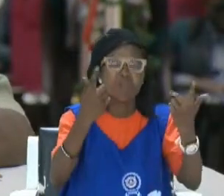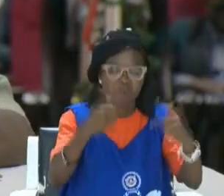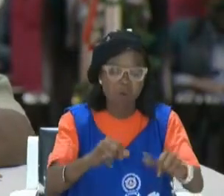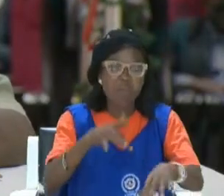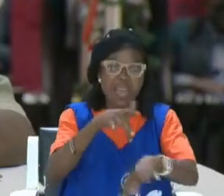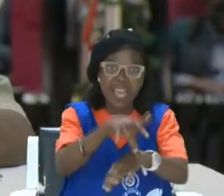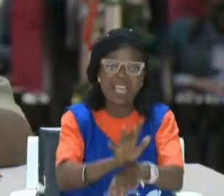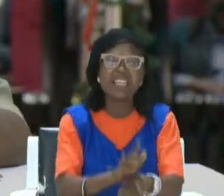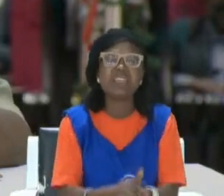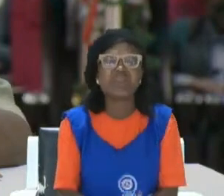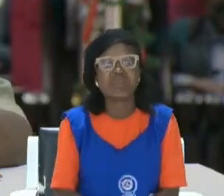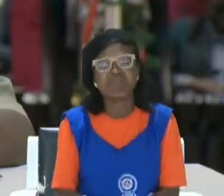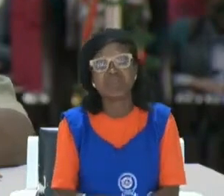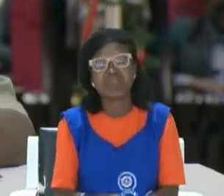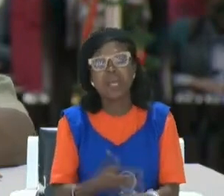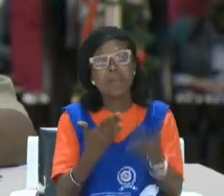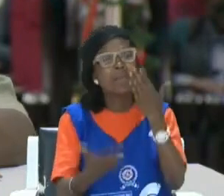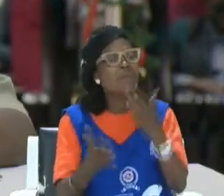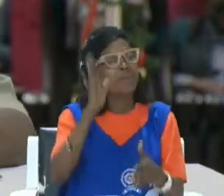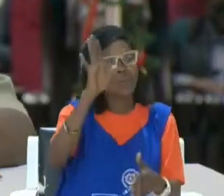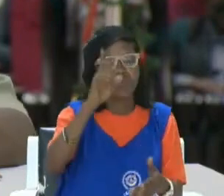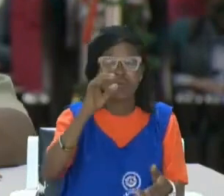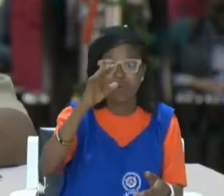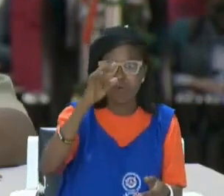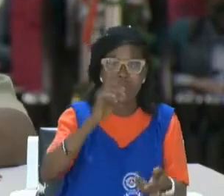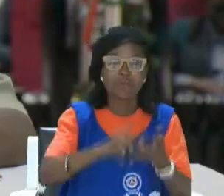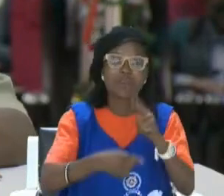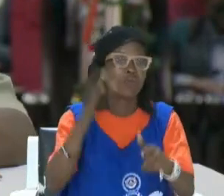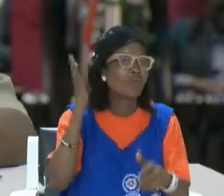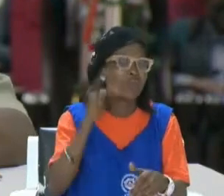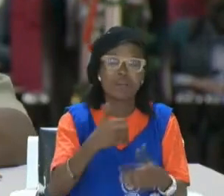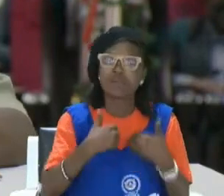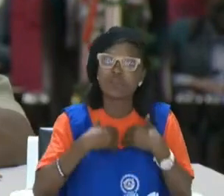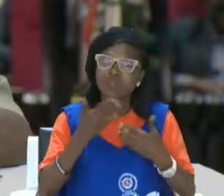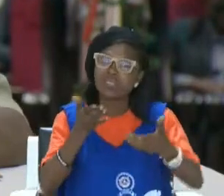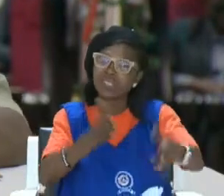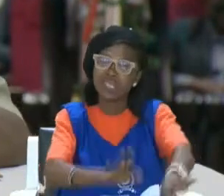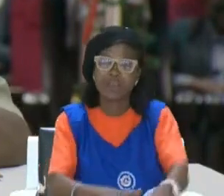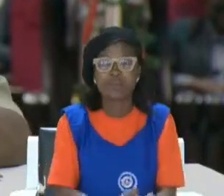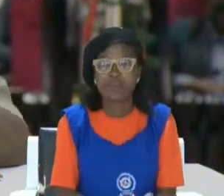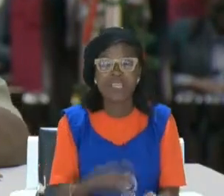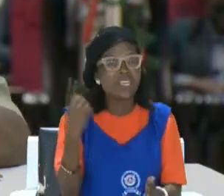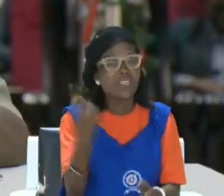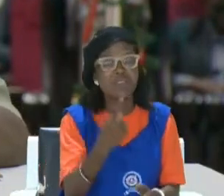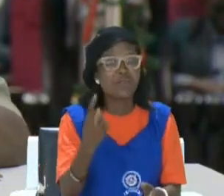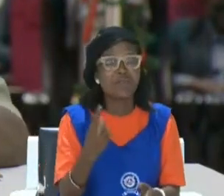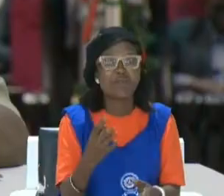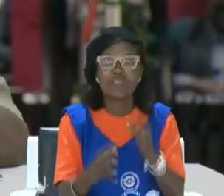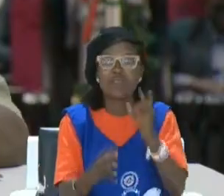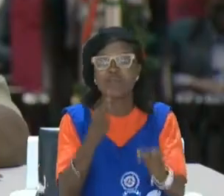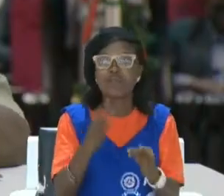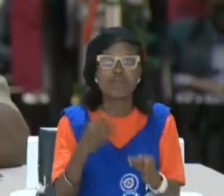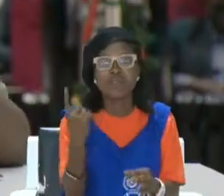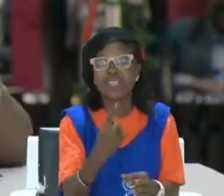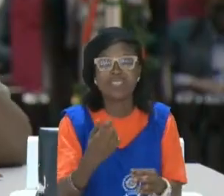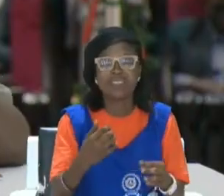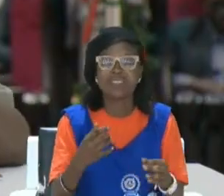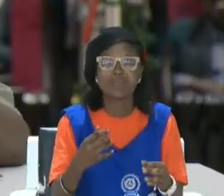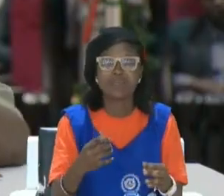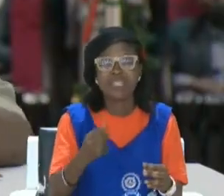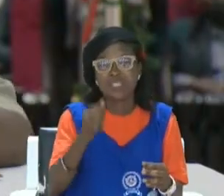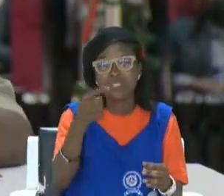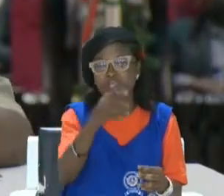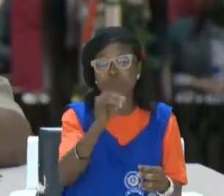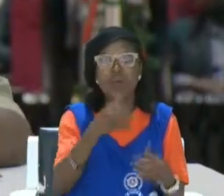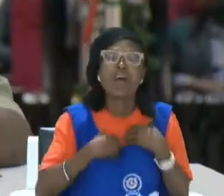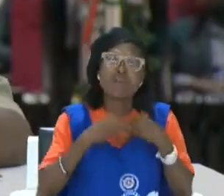happened maybe in June, if only Daddy had prayed for me